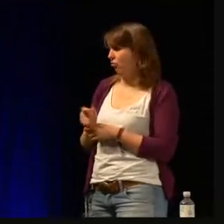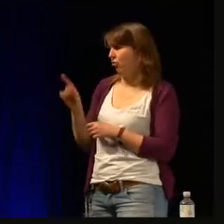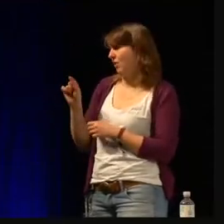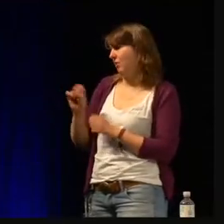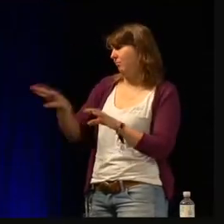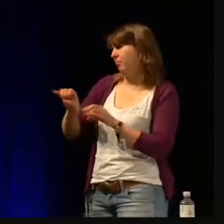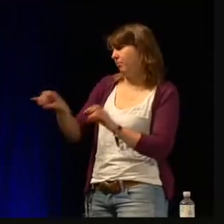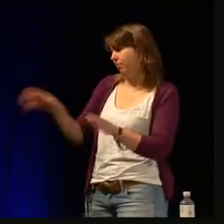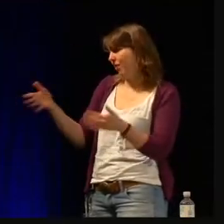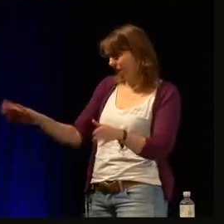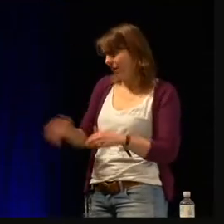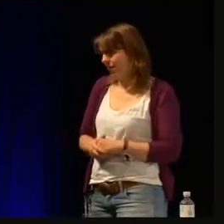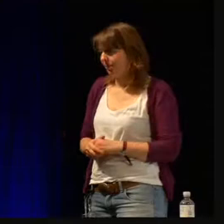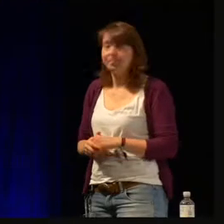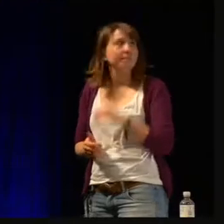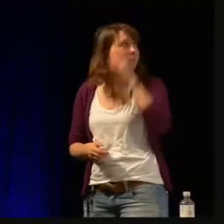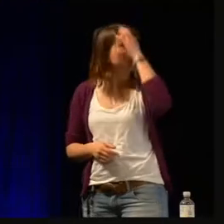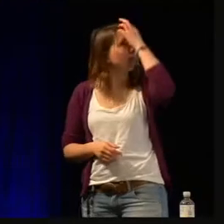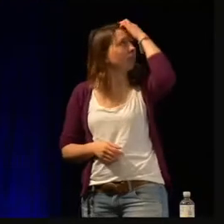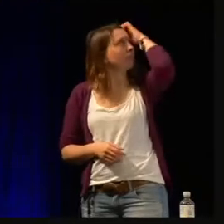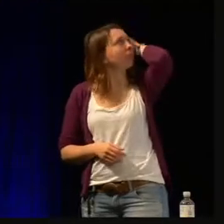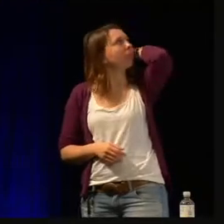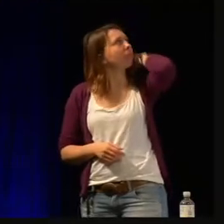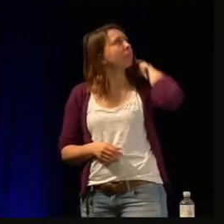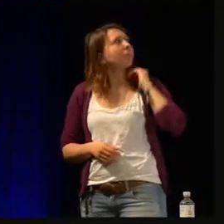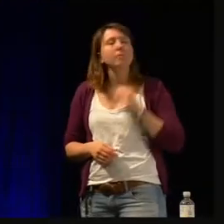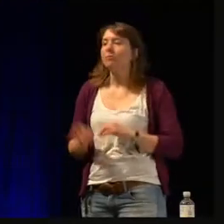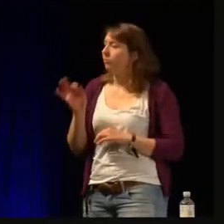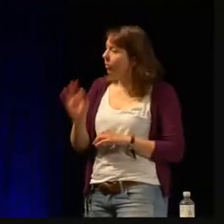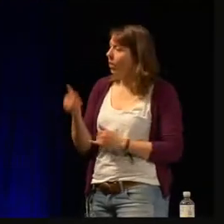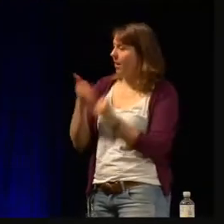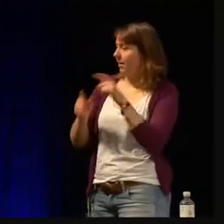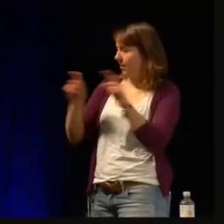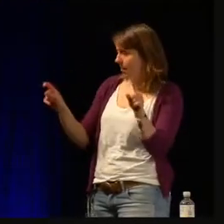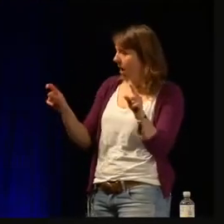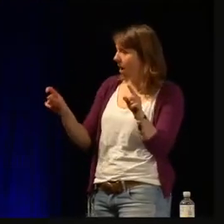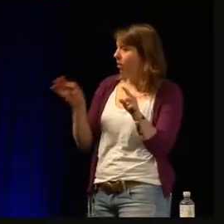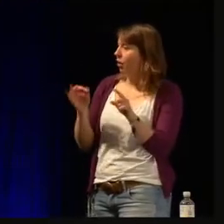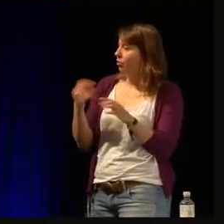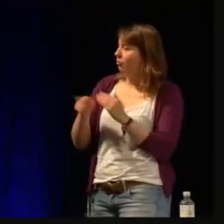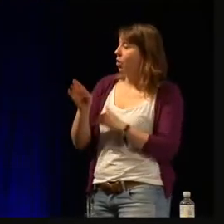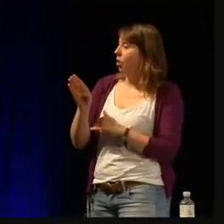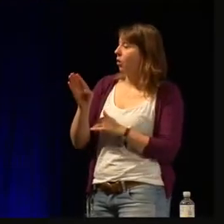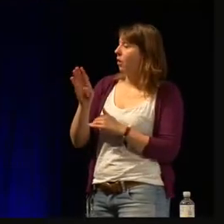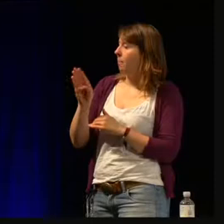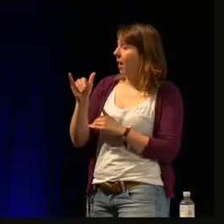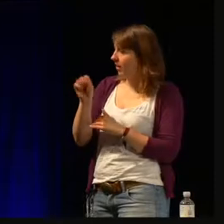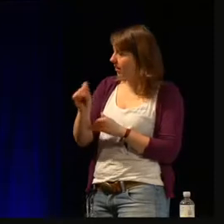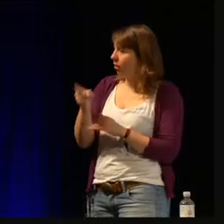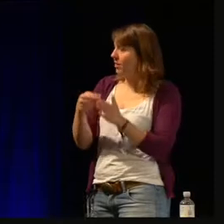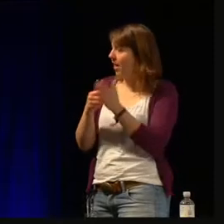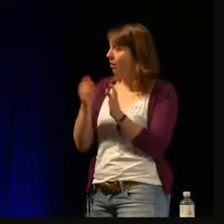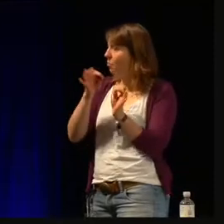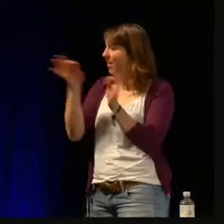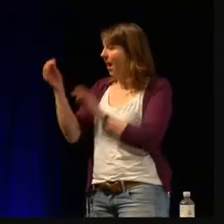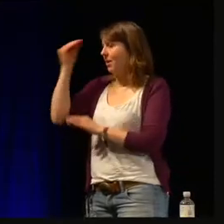Microsoft's Tay chatbot that was brought very quickly to write